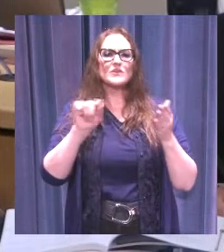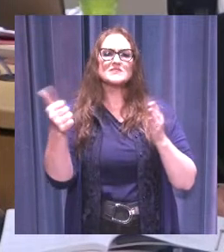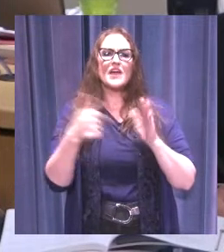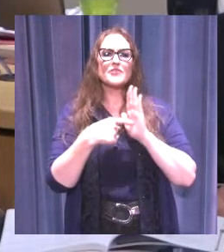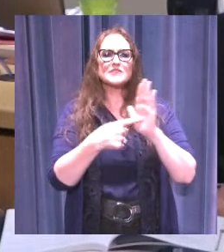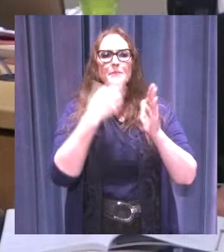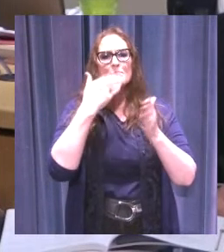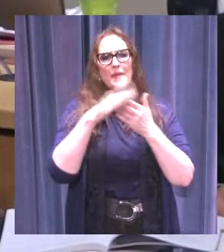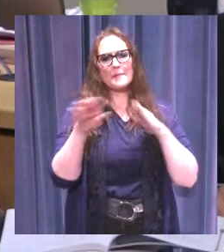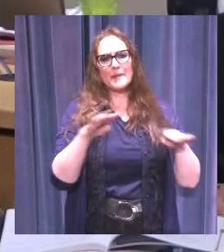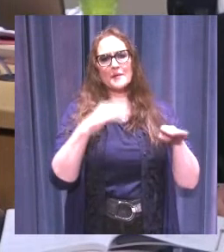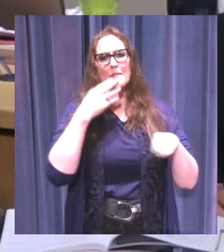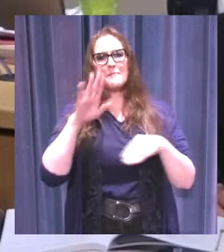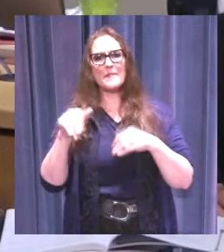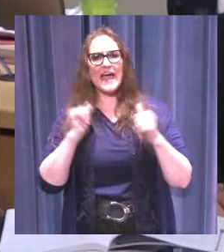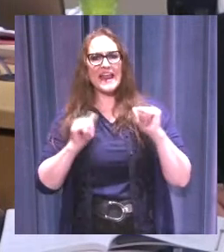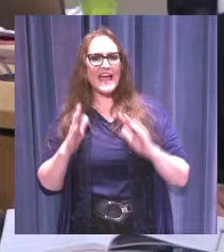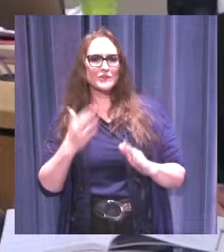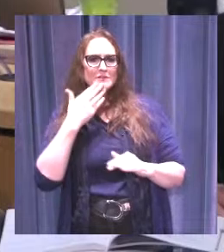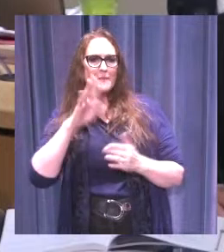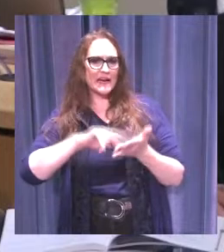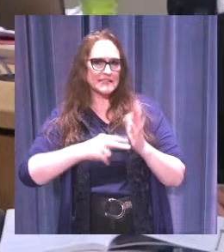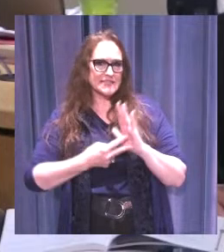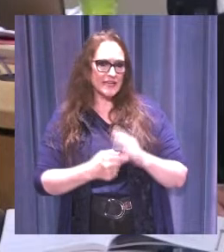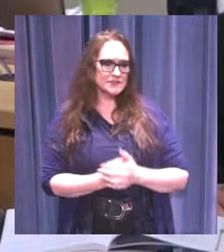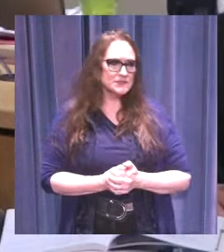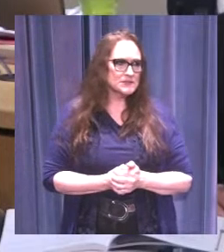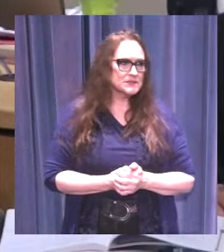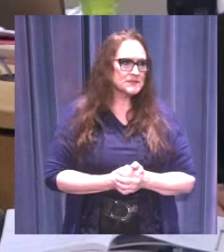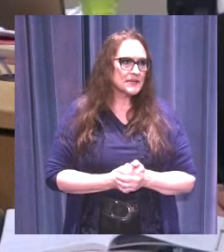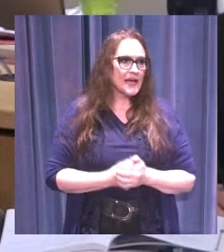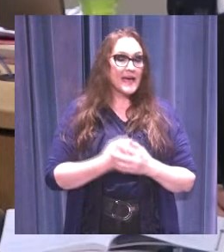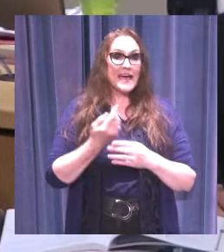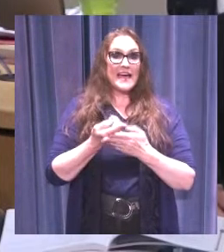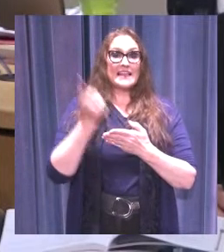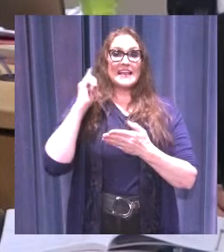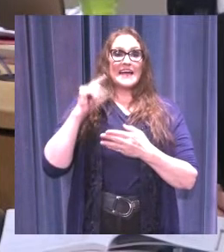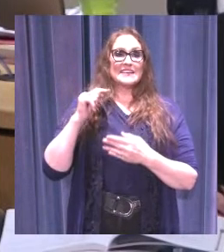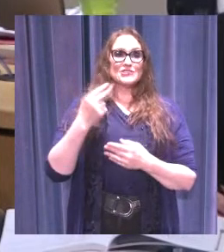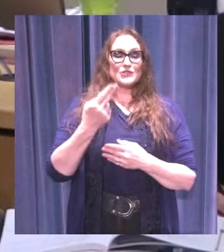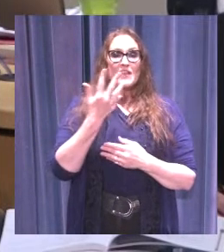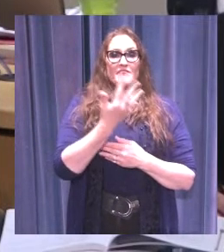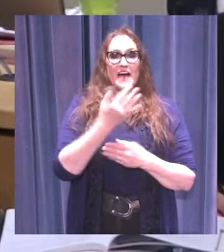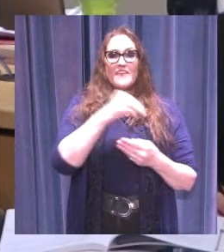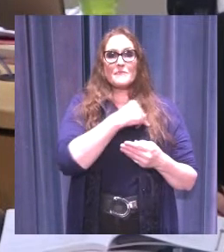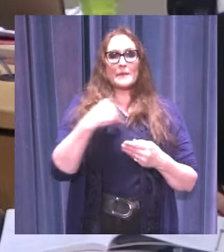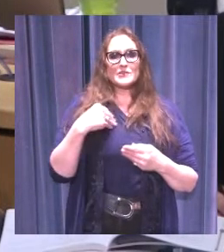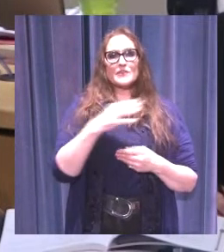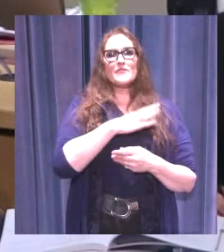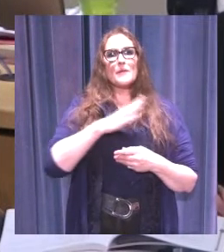bad conduct by bad actors with bad intent. Last Thursday, 5 members of this board performed what appeared to